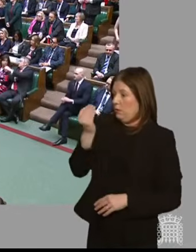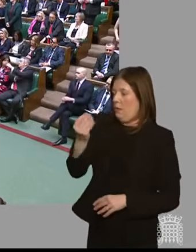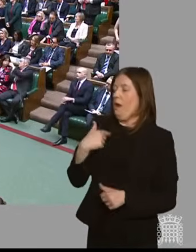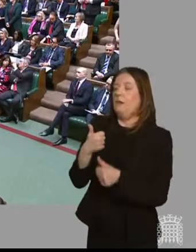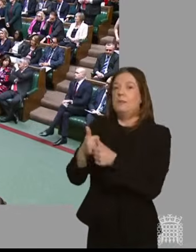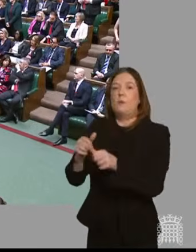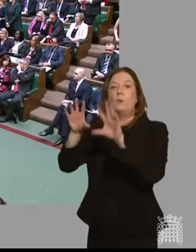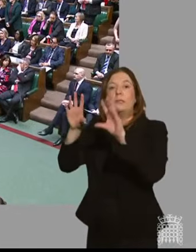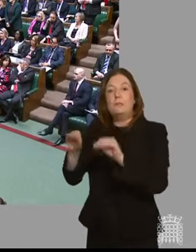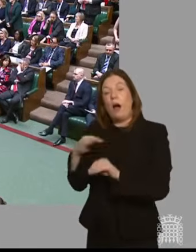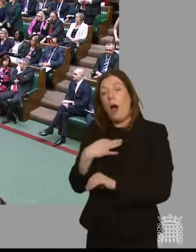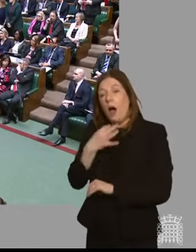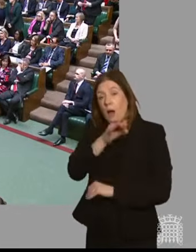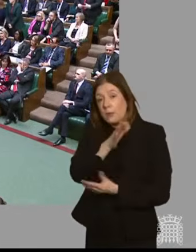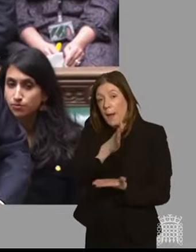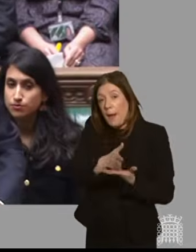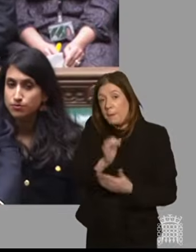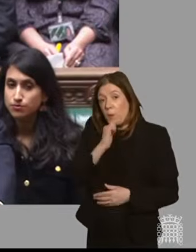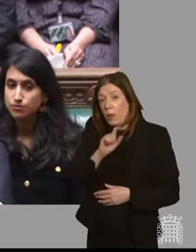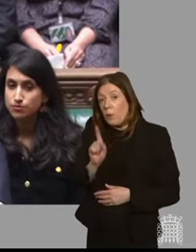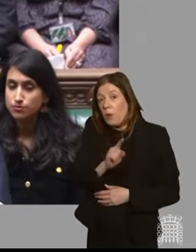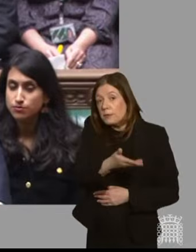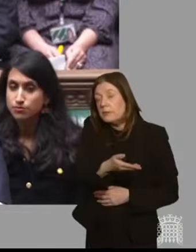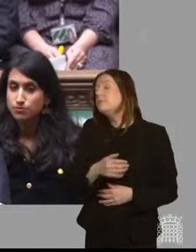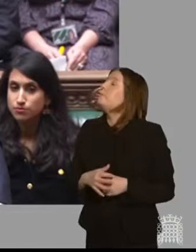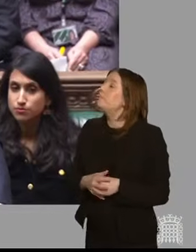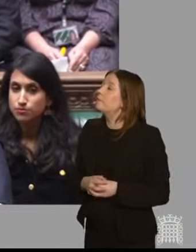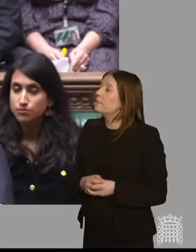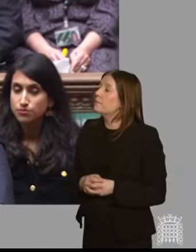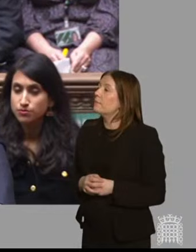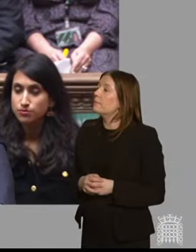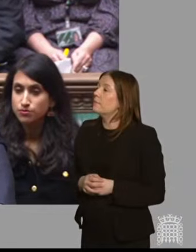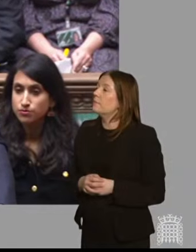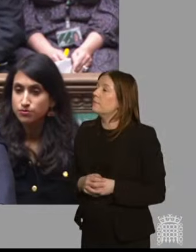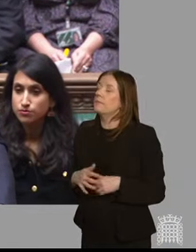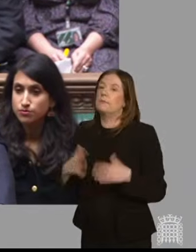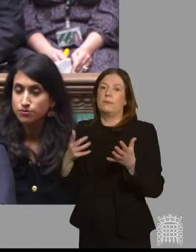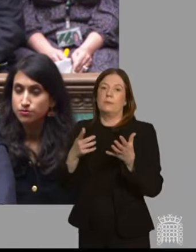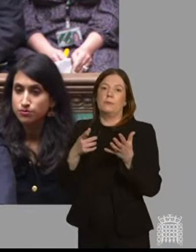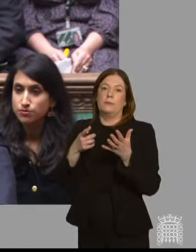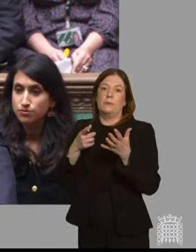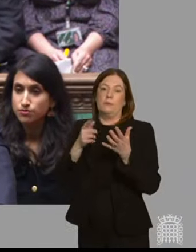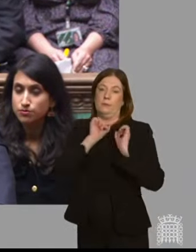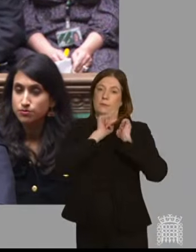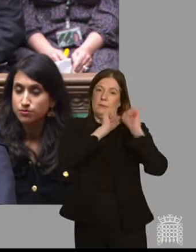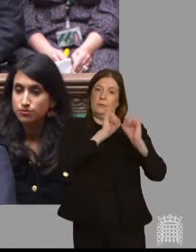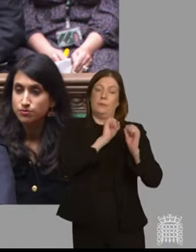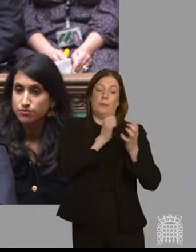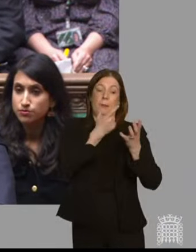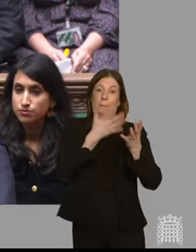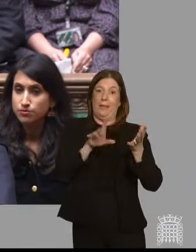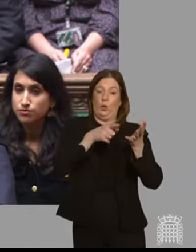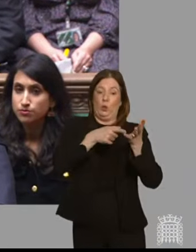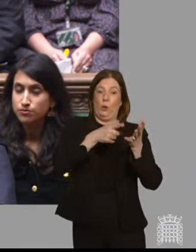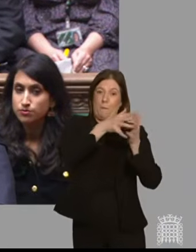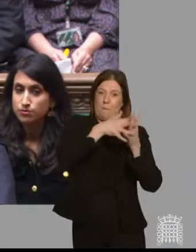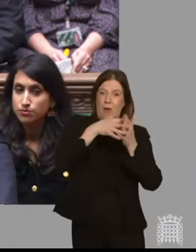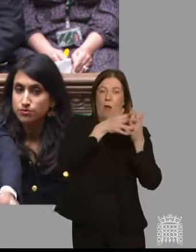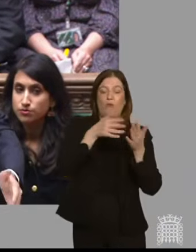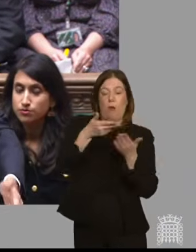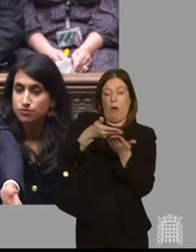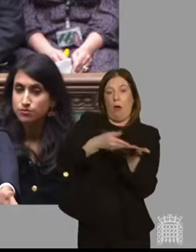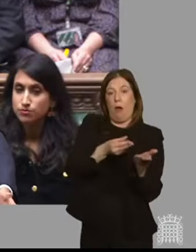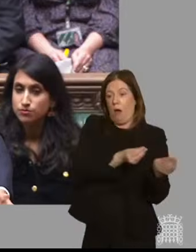Speaker, we support the United States draft resolution that was discussed with colleagues at United Nations last